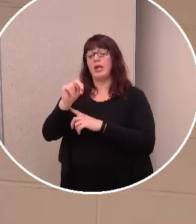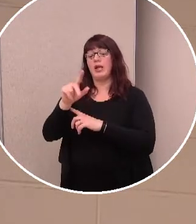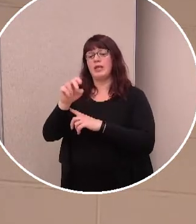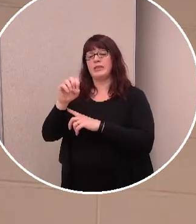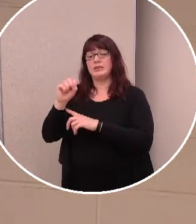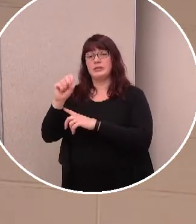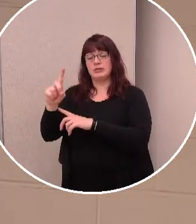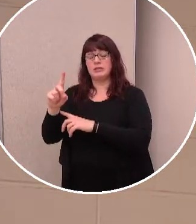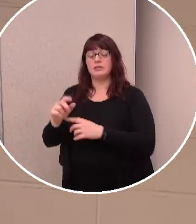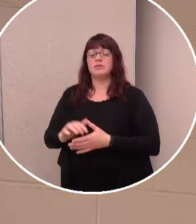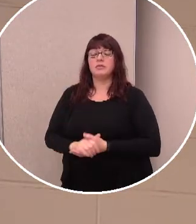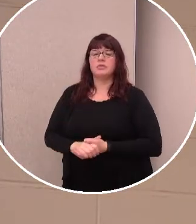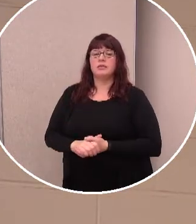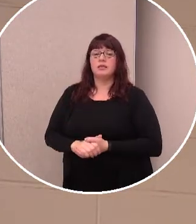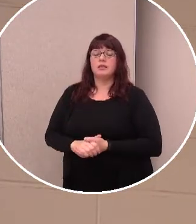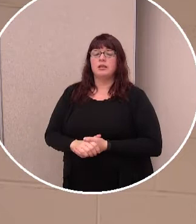District.